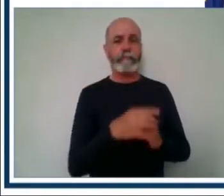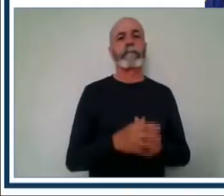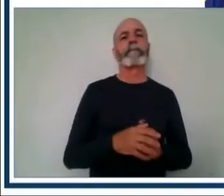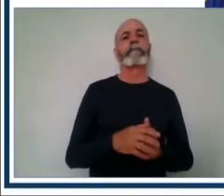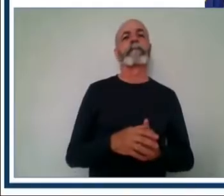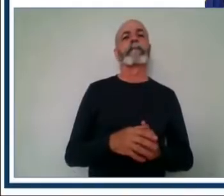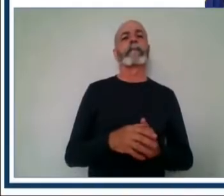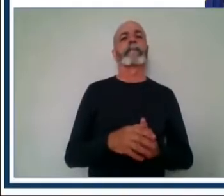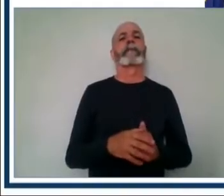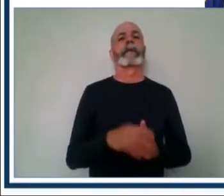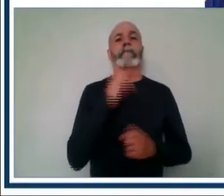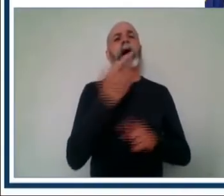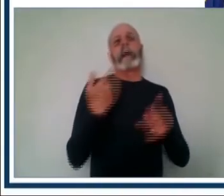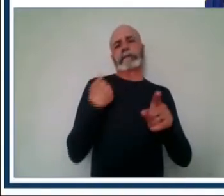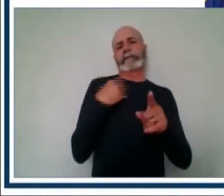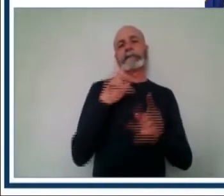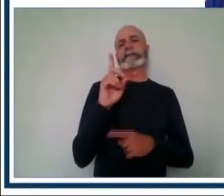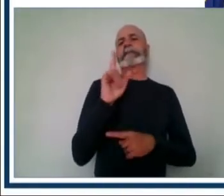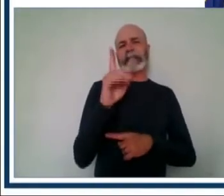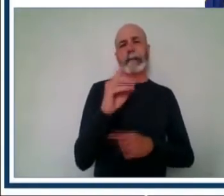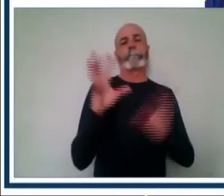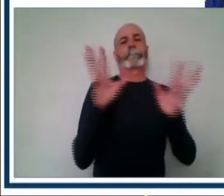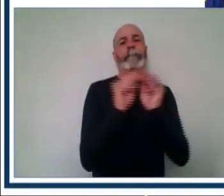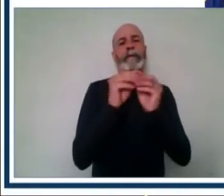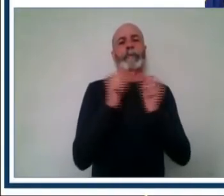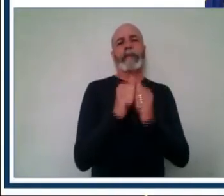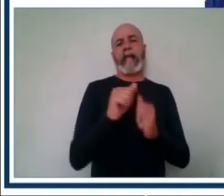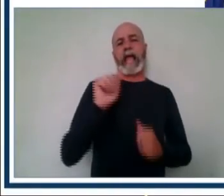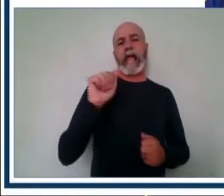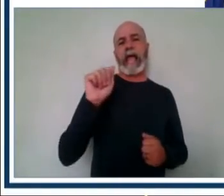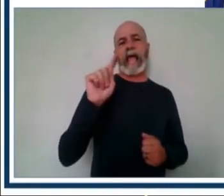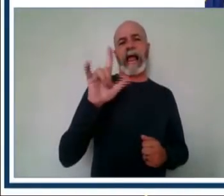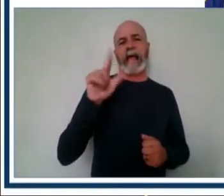that decision just to put it off indefinitely?